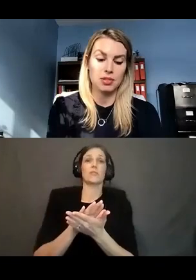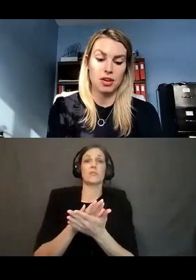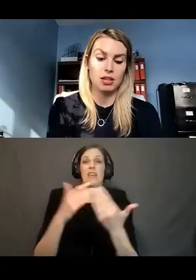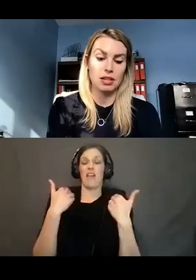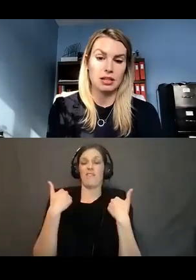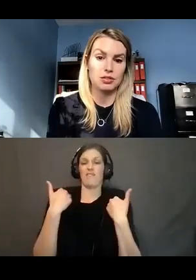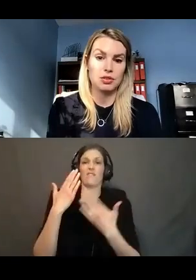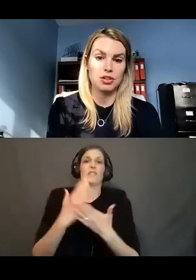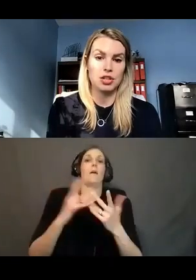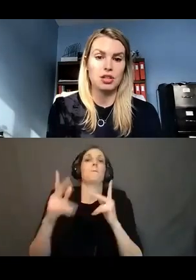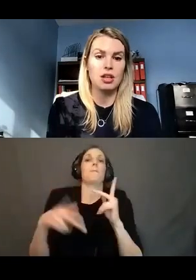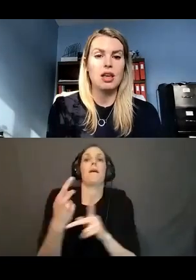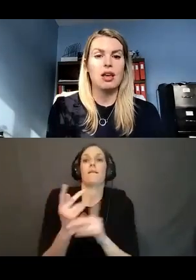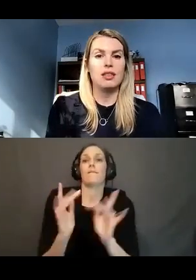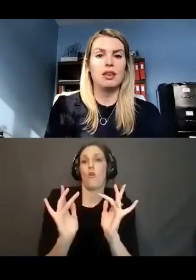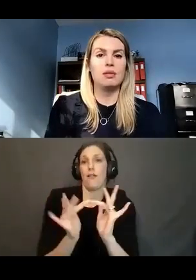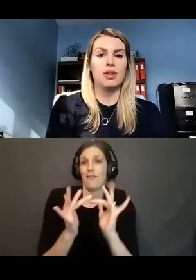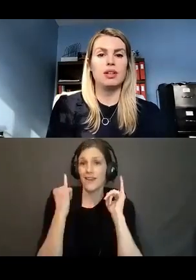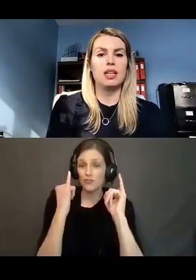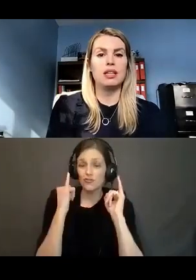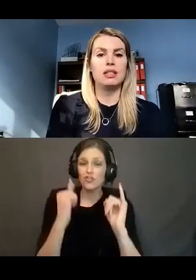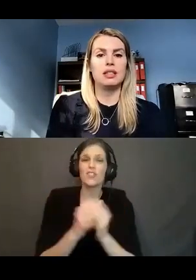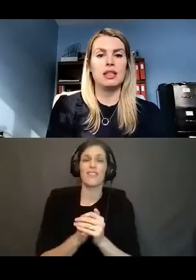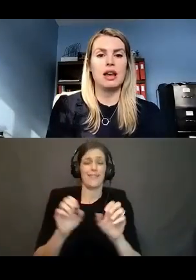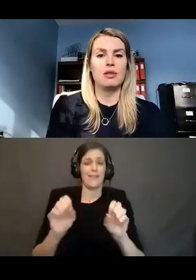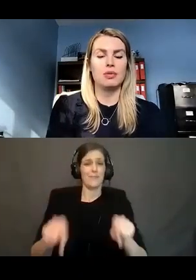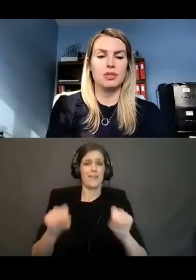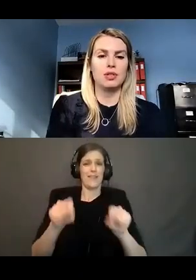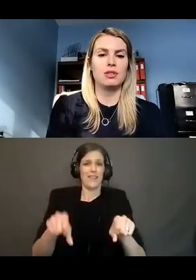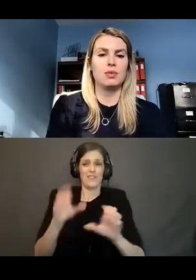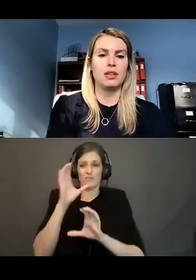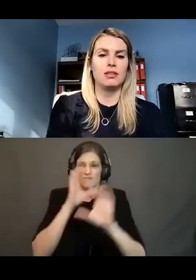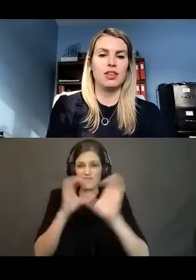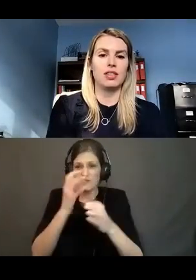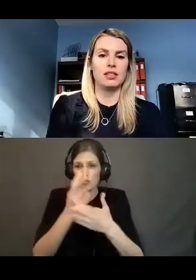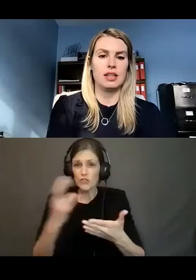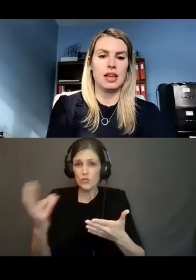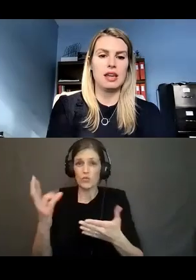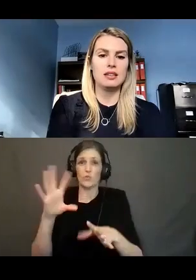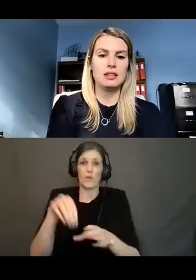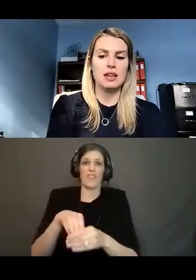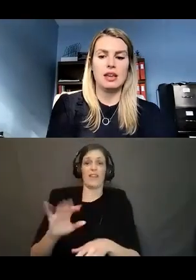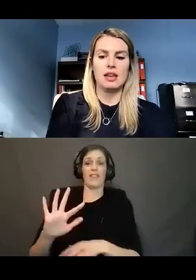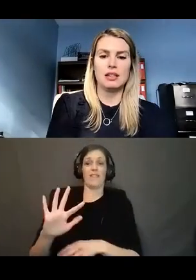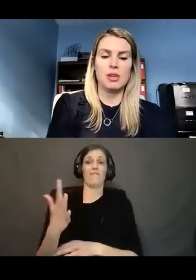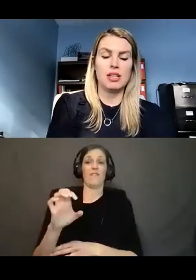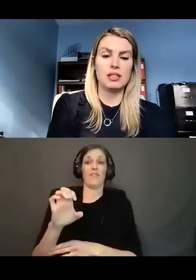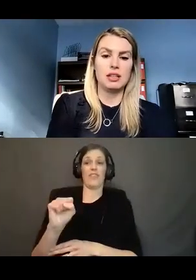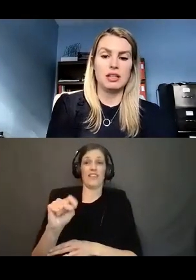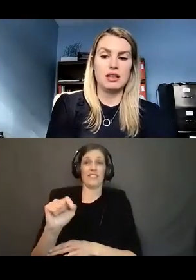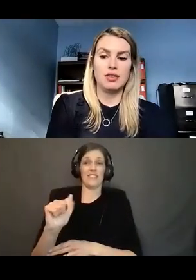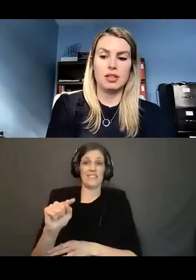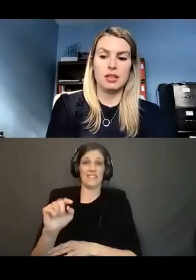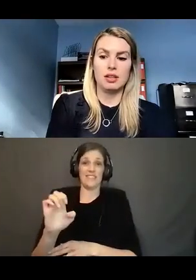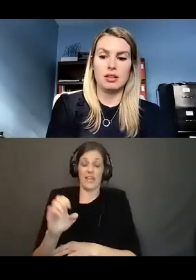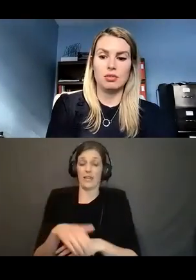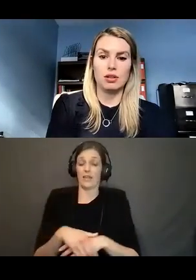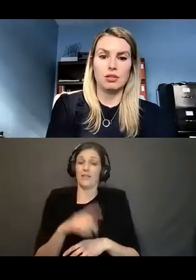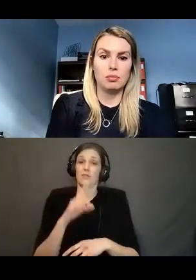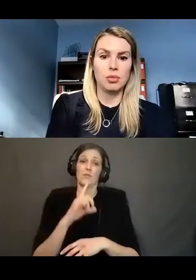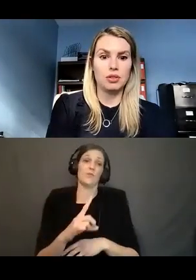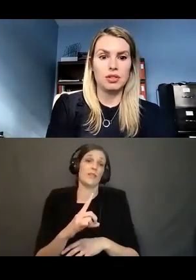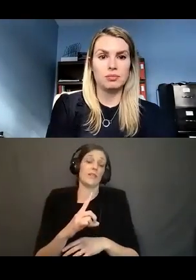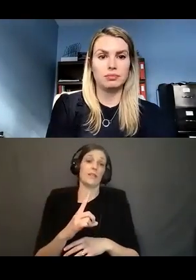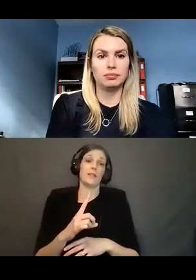types of online instruction, the ability to seek out resources within a fifth estate is being seen even in